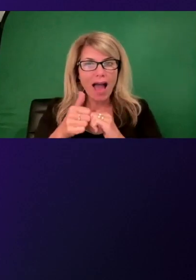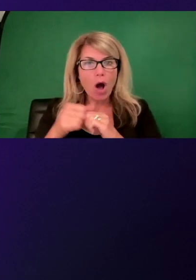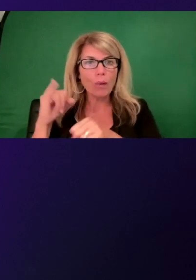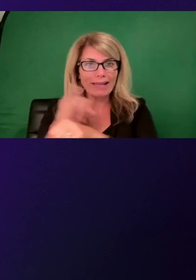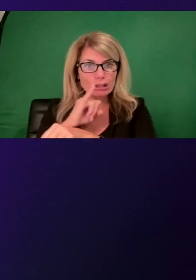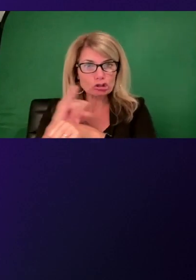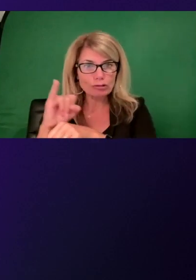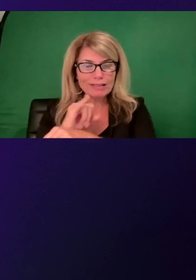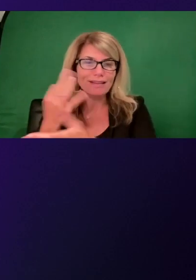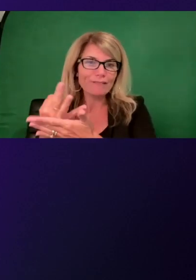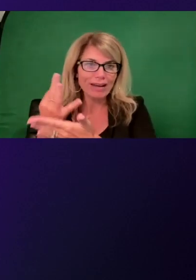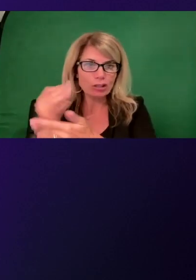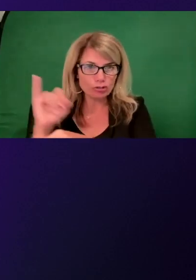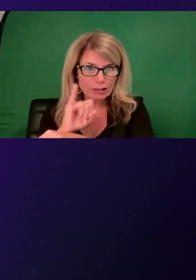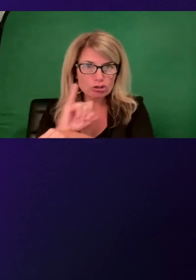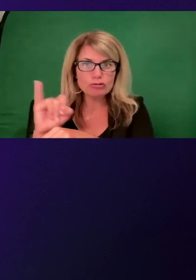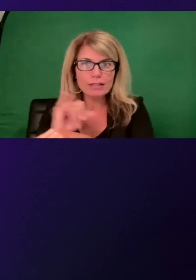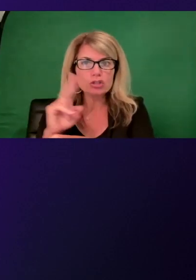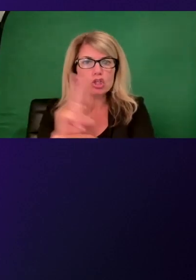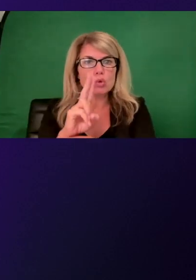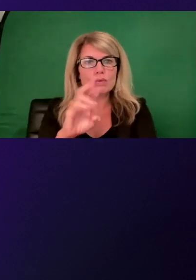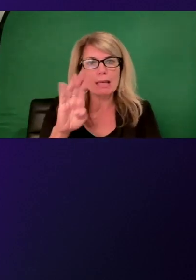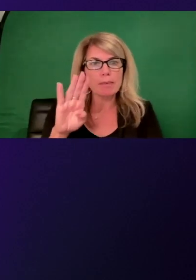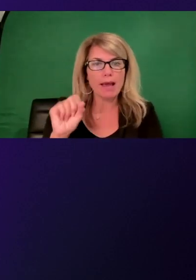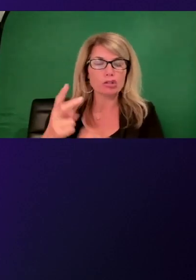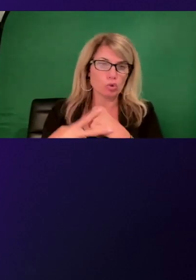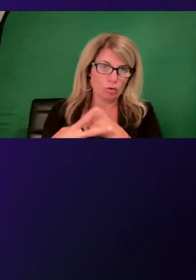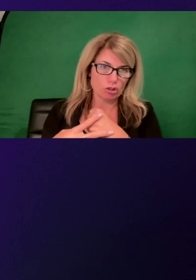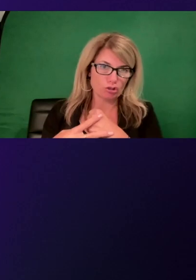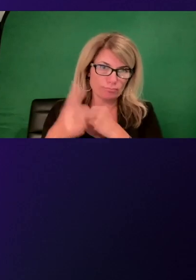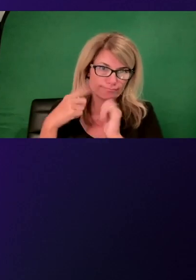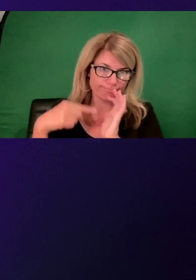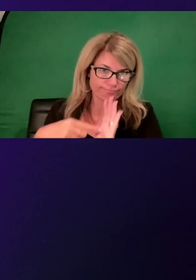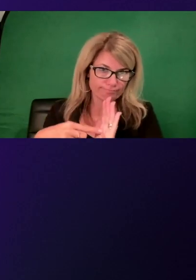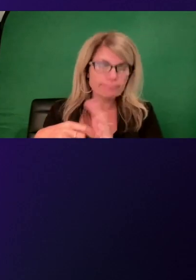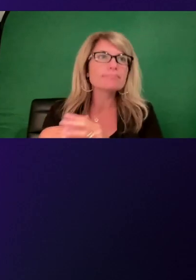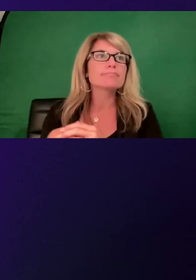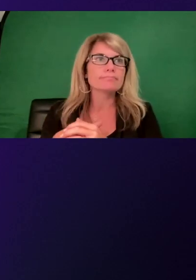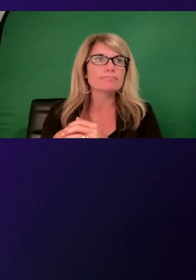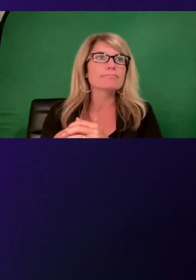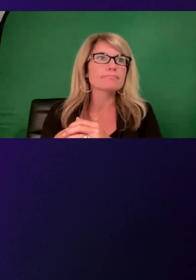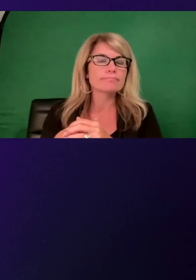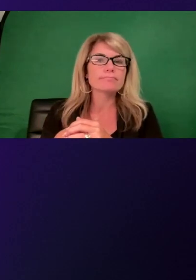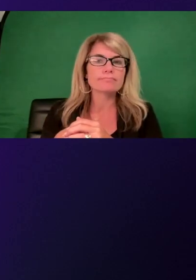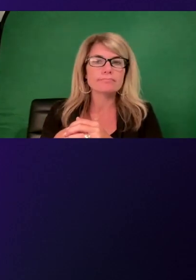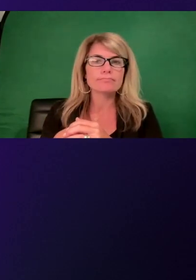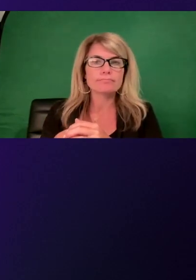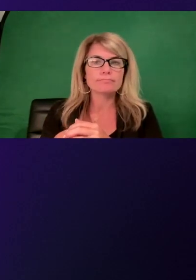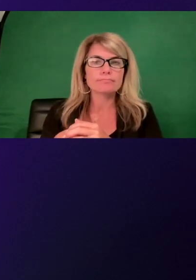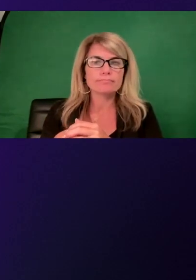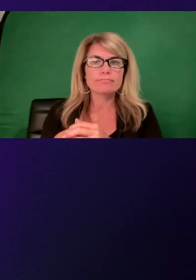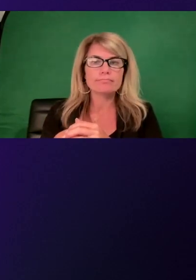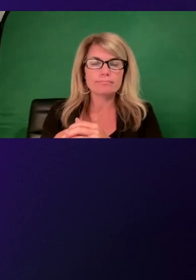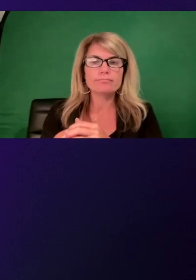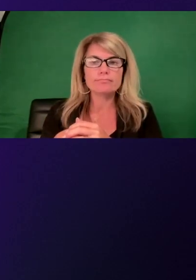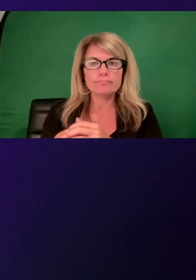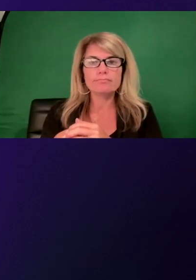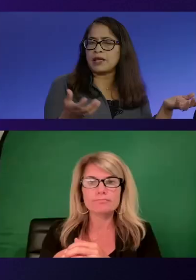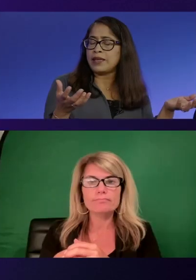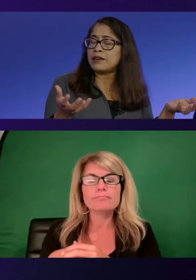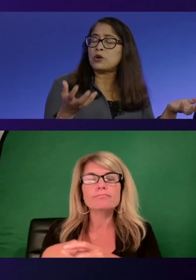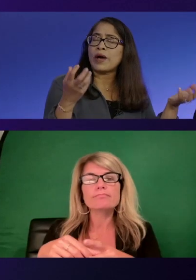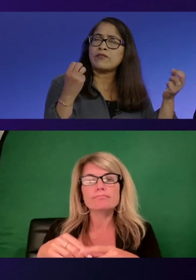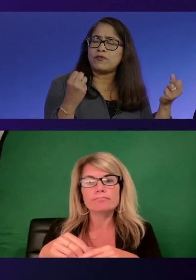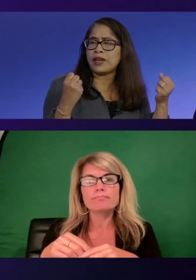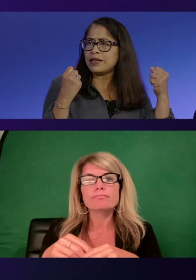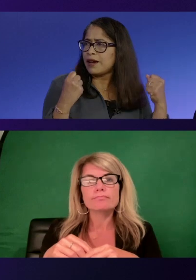use the EBS storage. Actually, we have seen that for one of our customers,